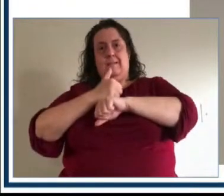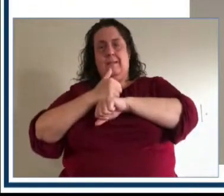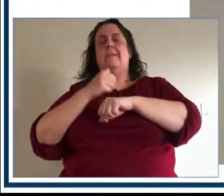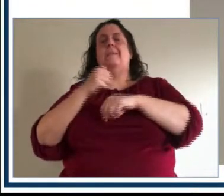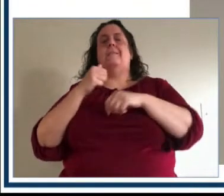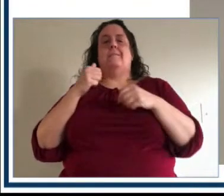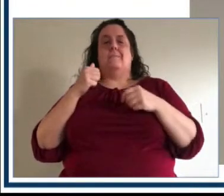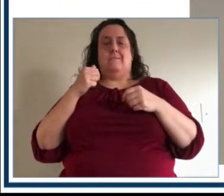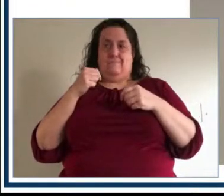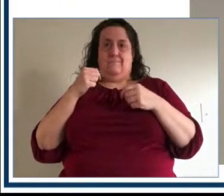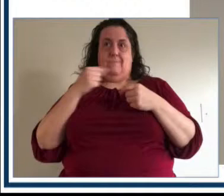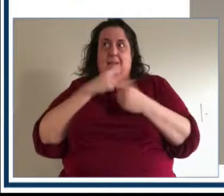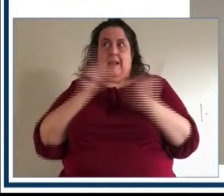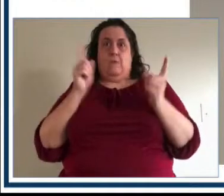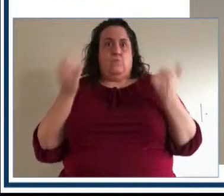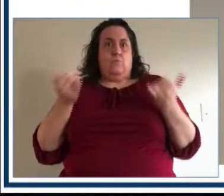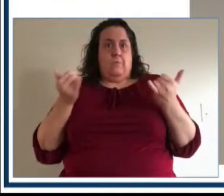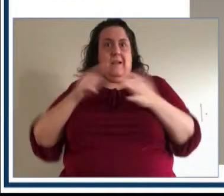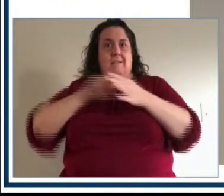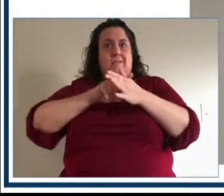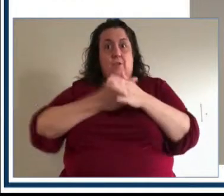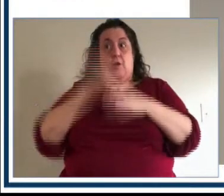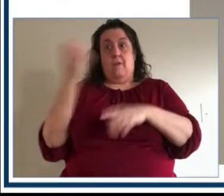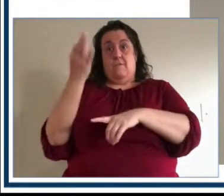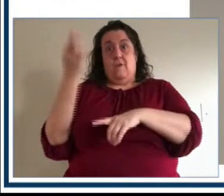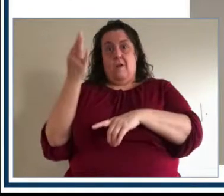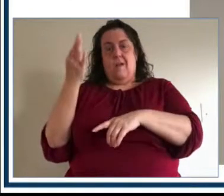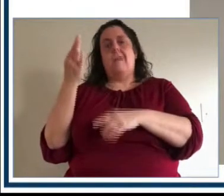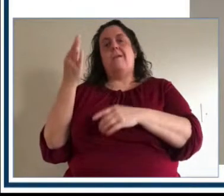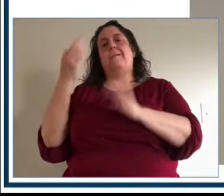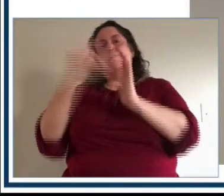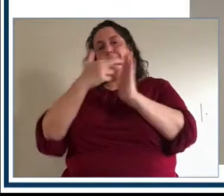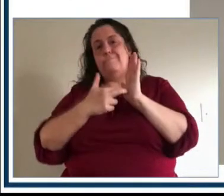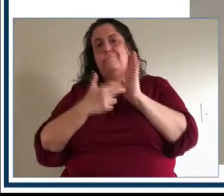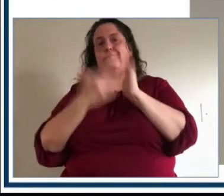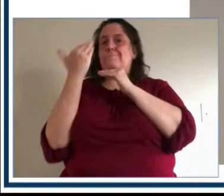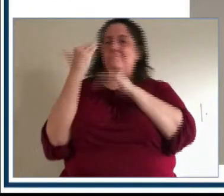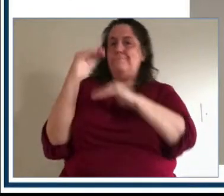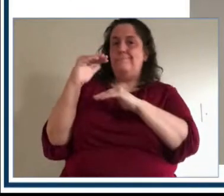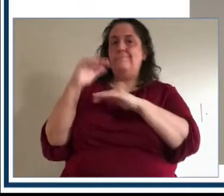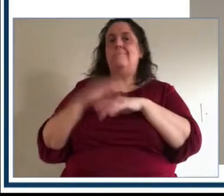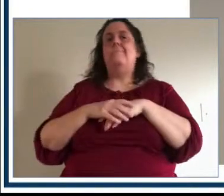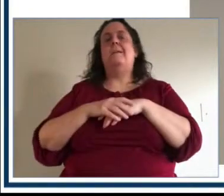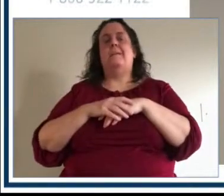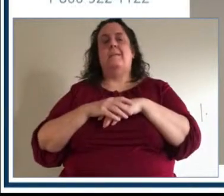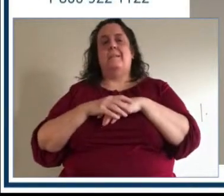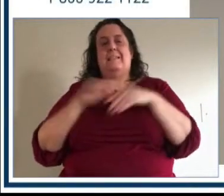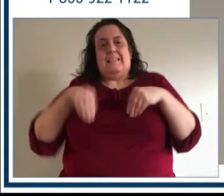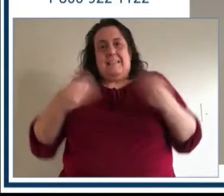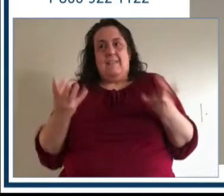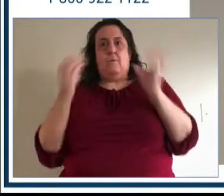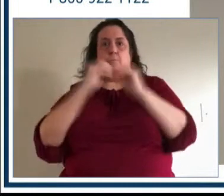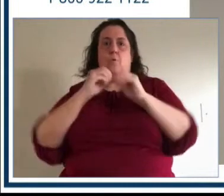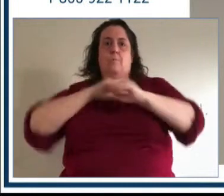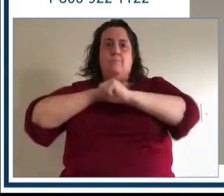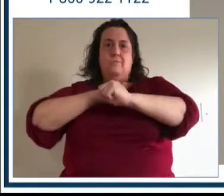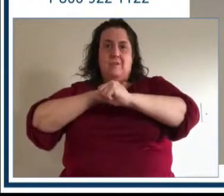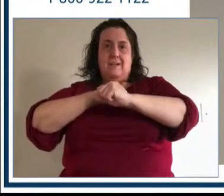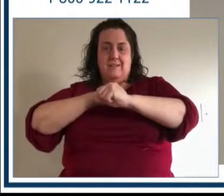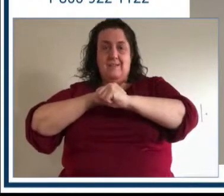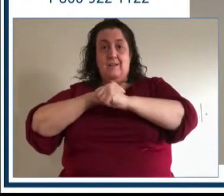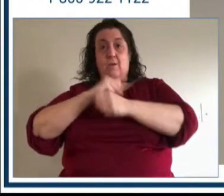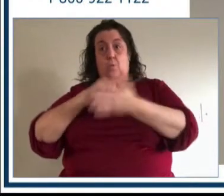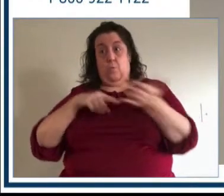on Friday, is to provide those extra layers of protection that we need to have on top of the existing,